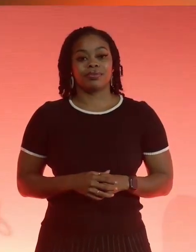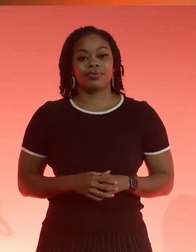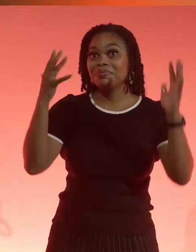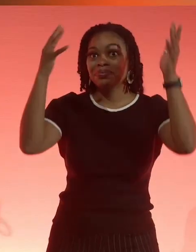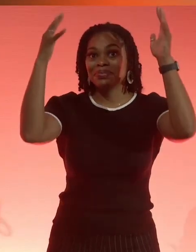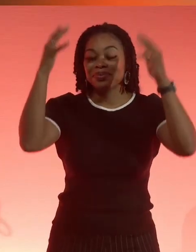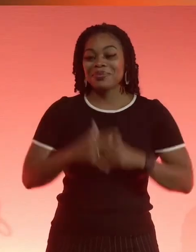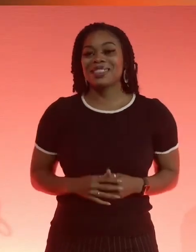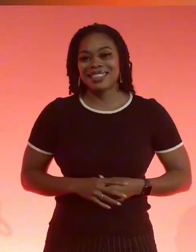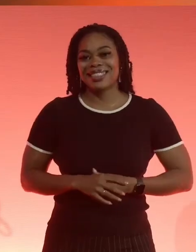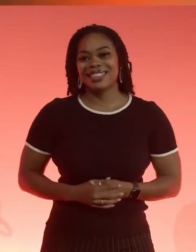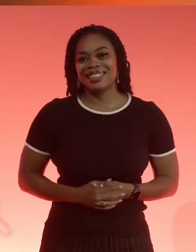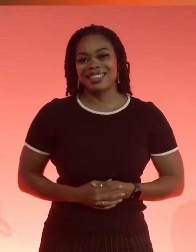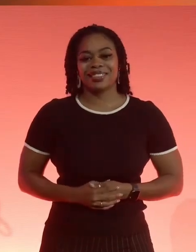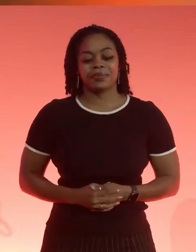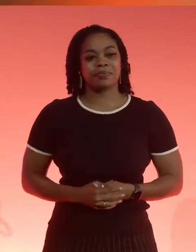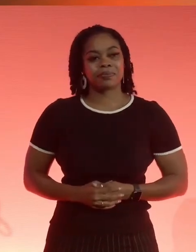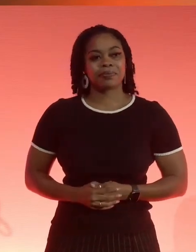Yeah.